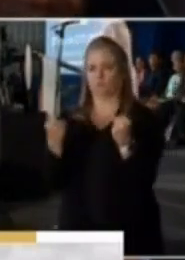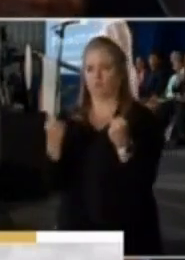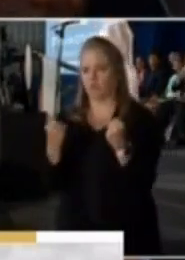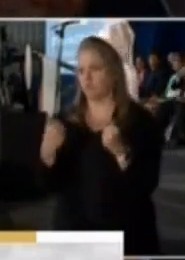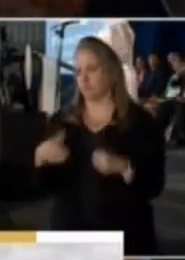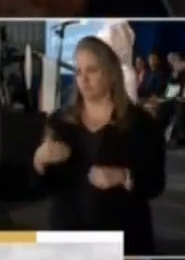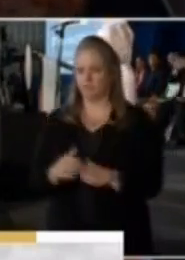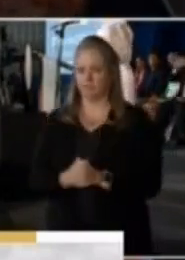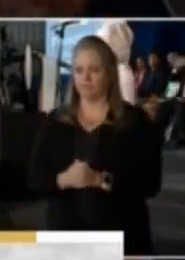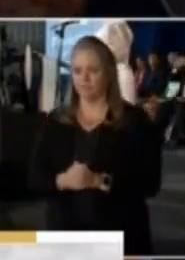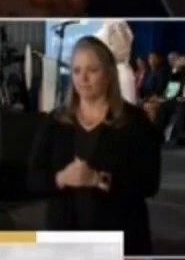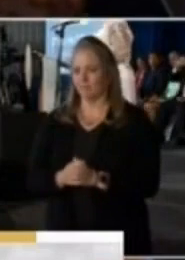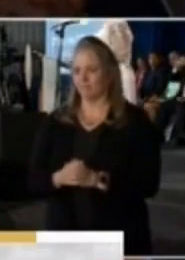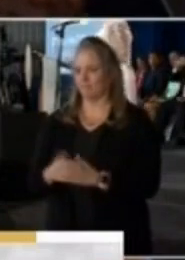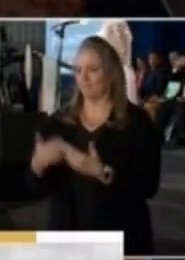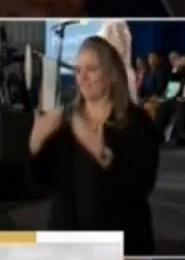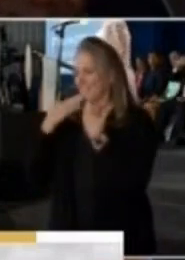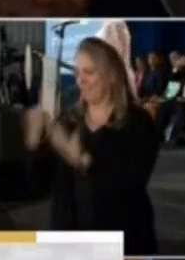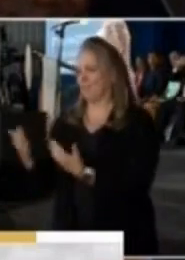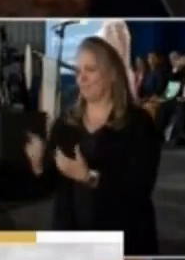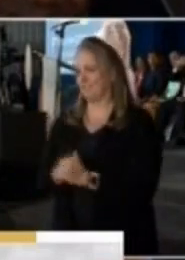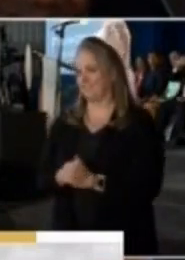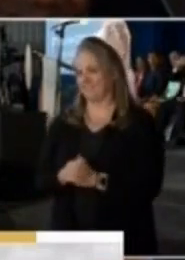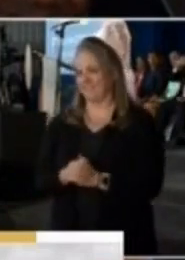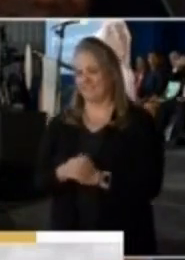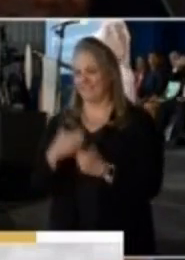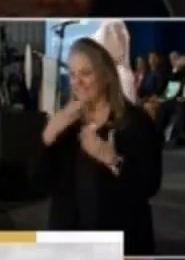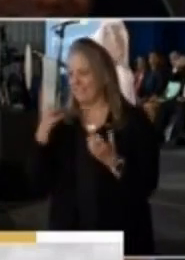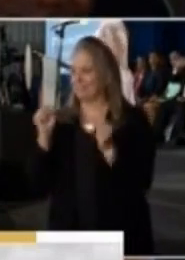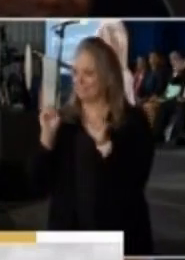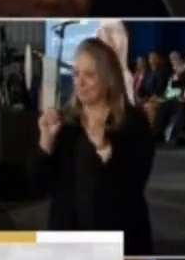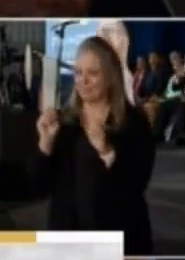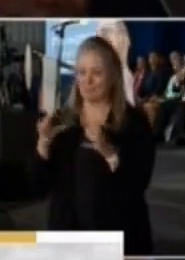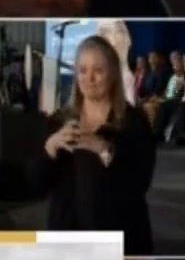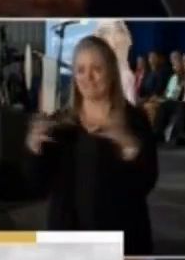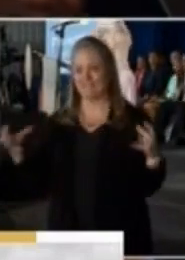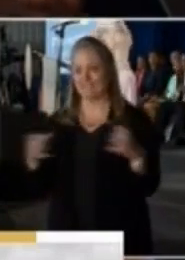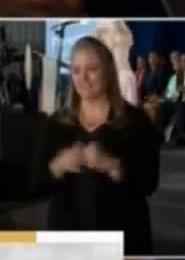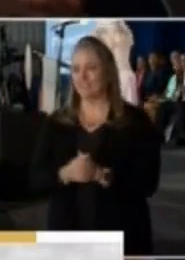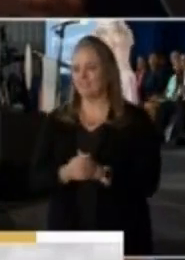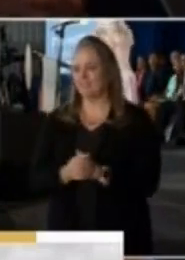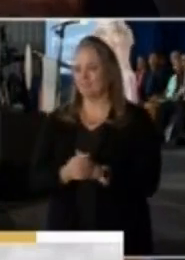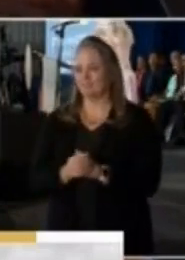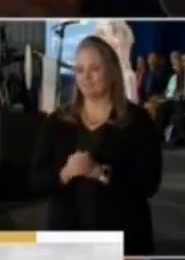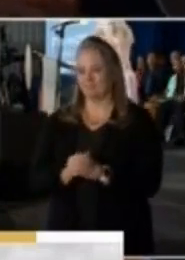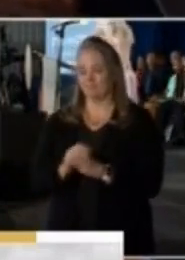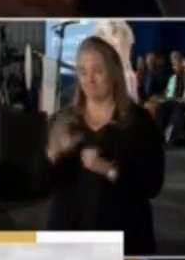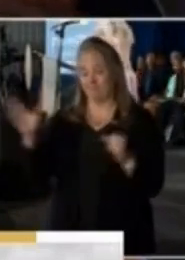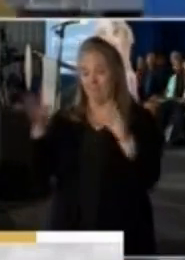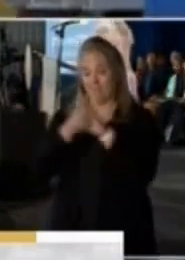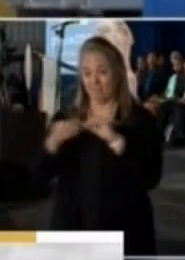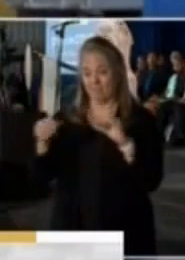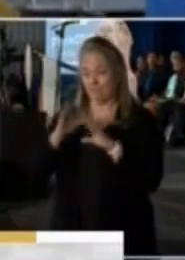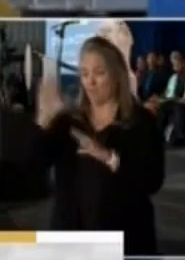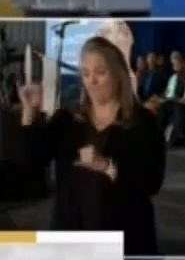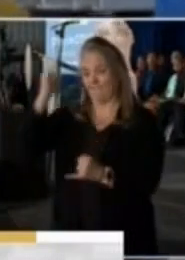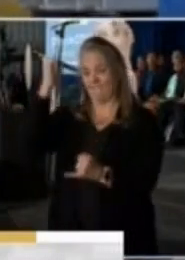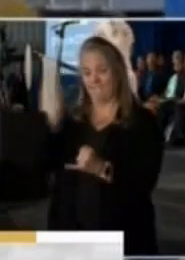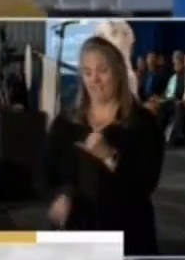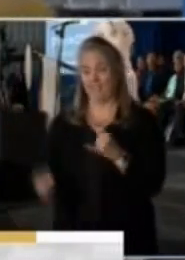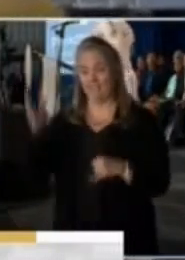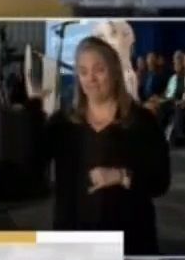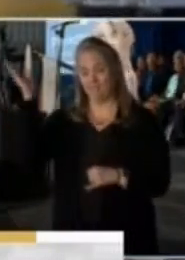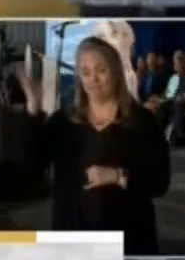so many of the things that you talked about today in your last State of the City address are things that you have